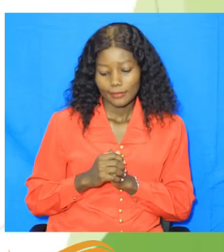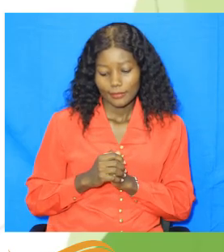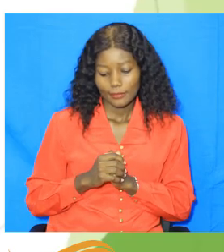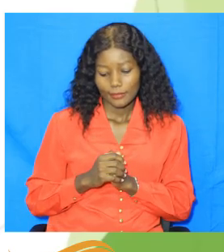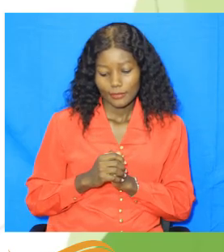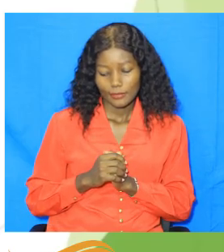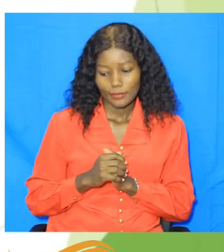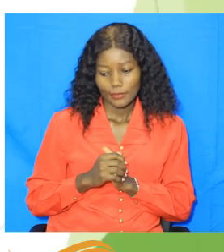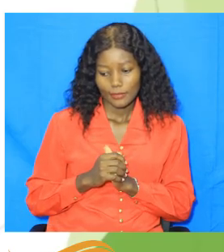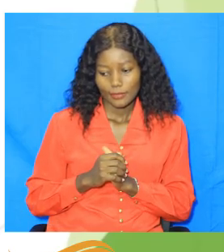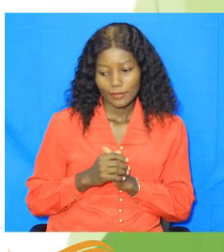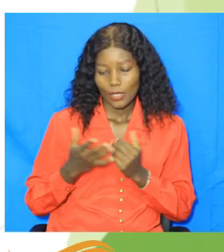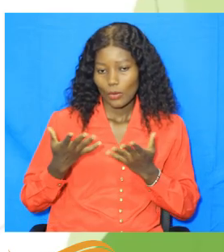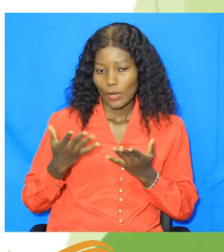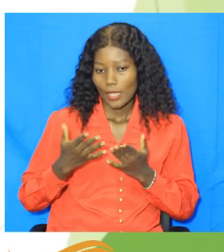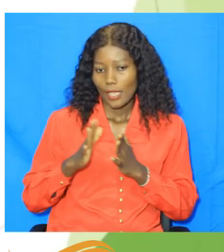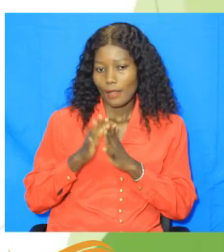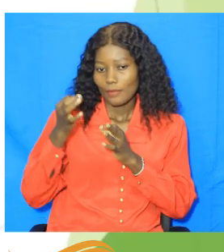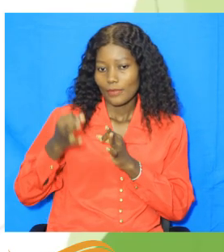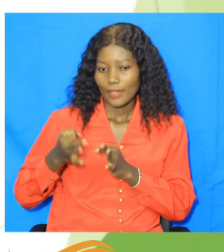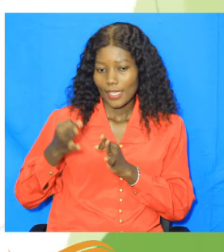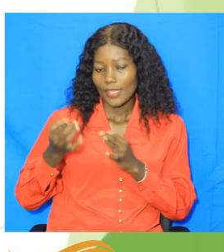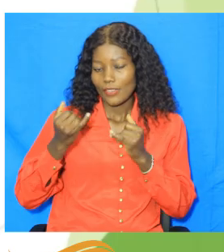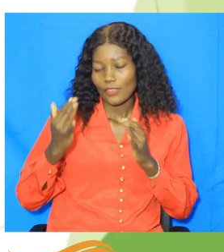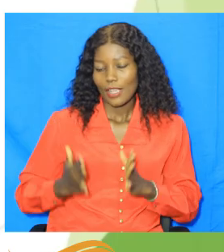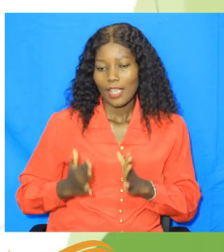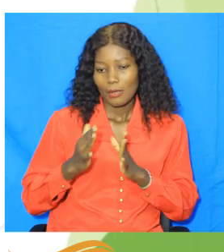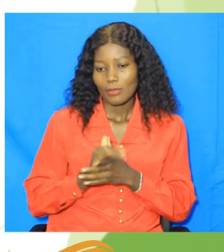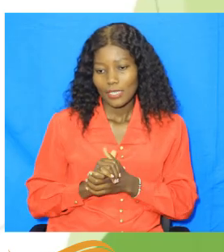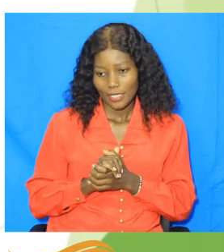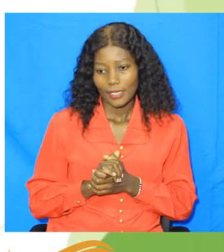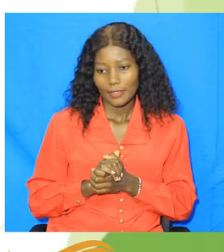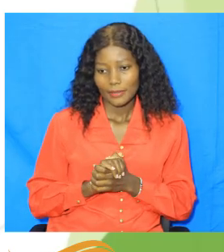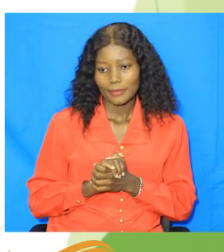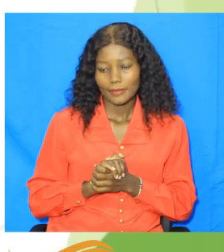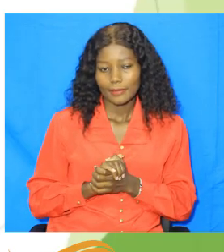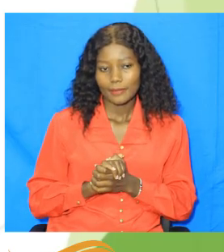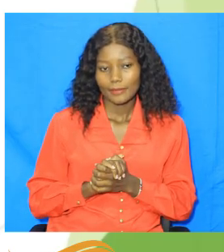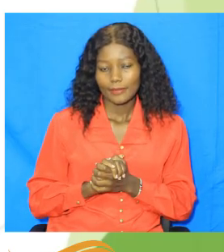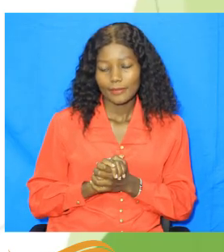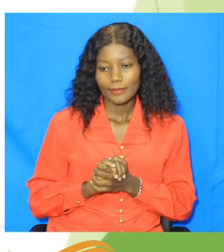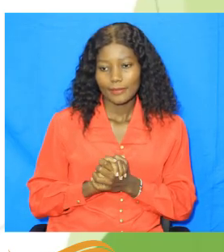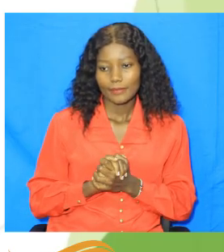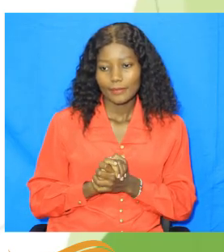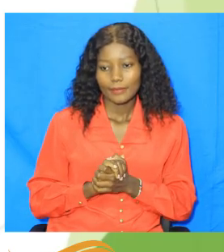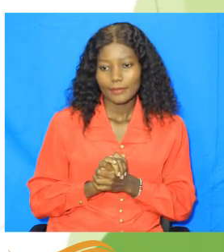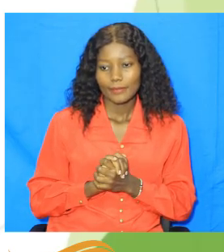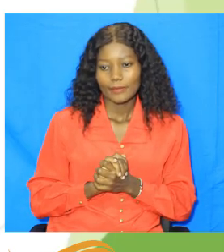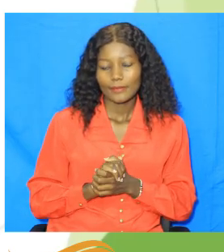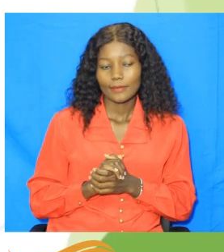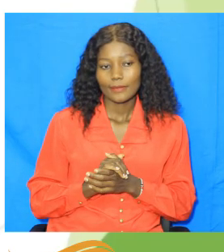whereby in case an athlete gets 5 to